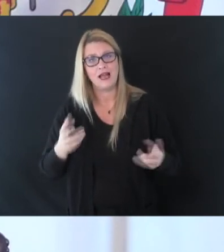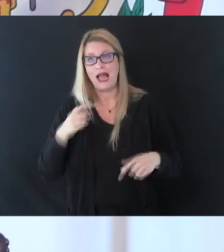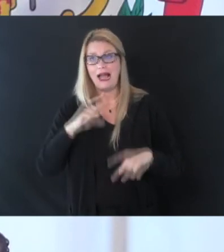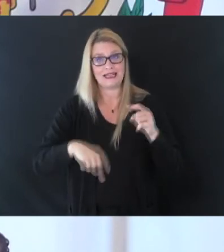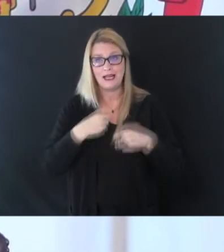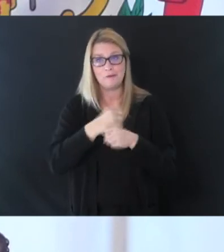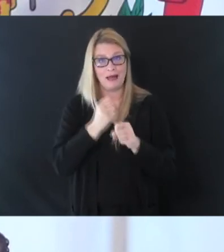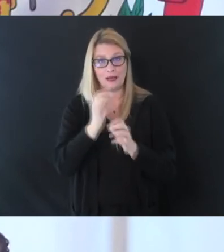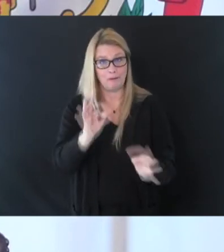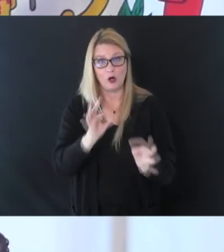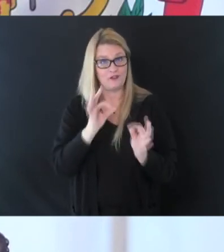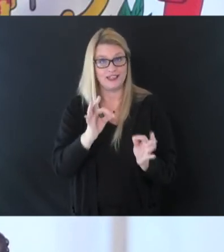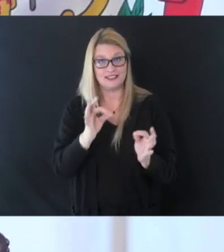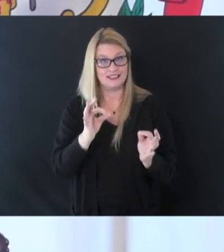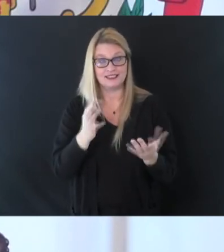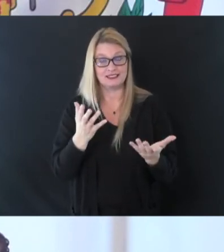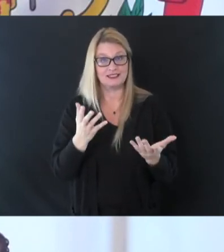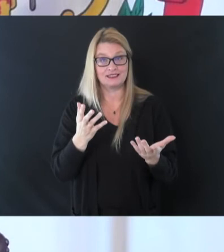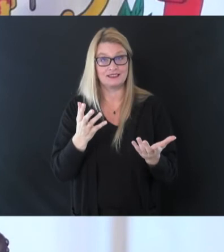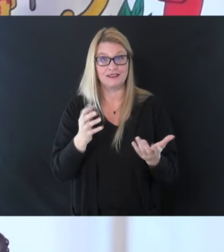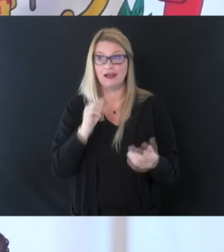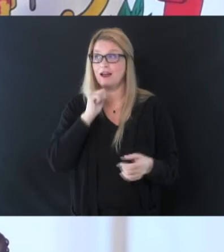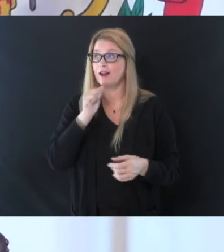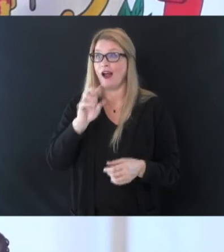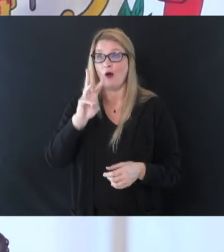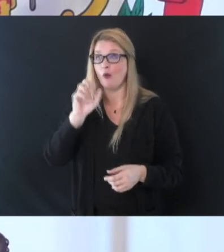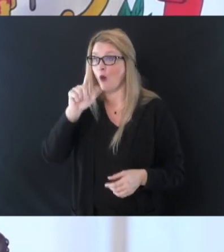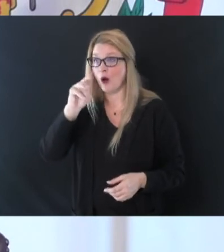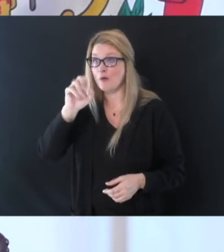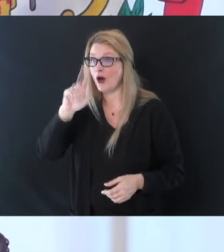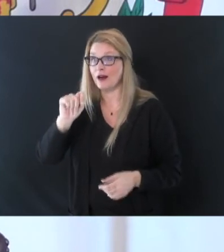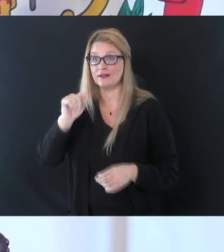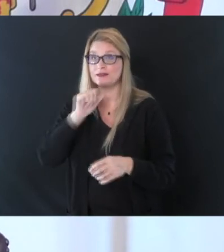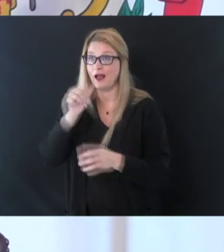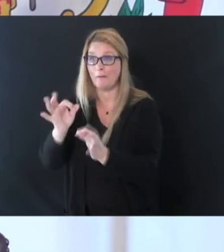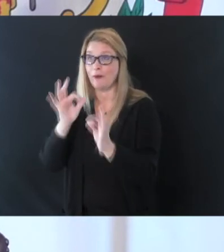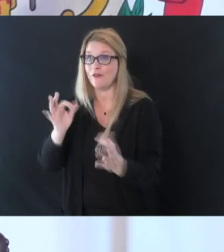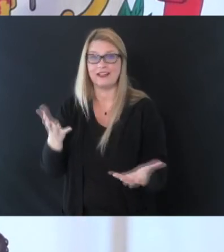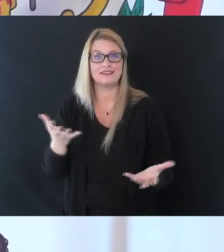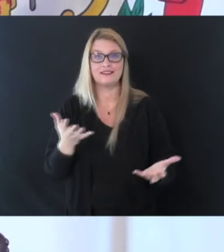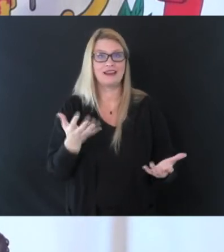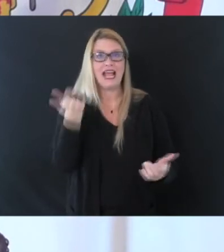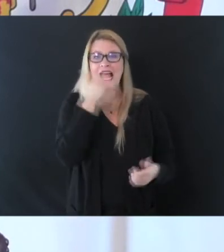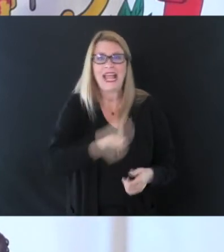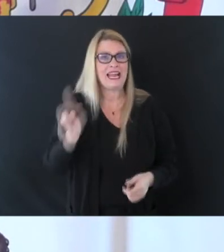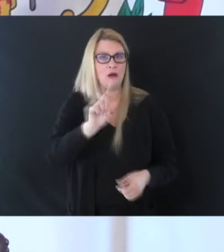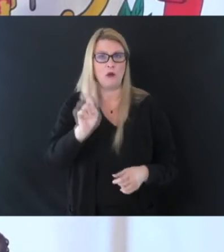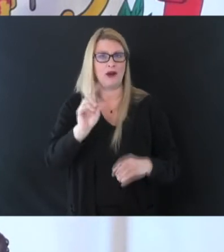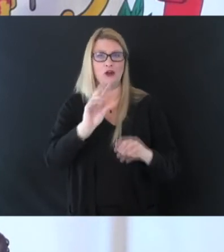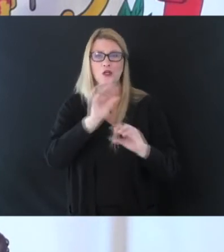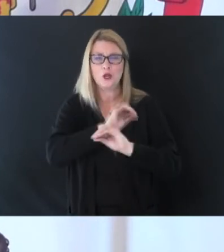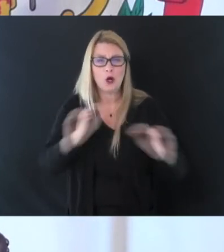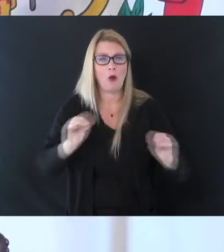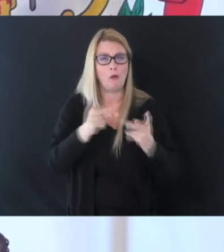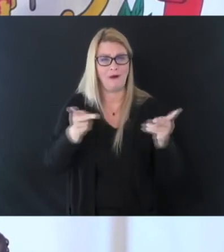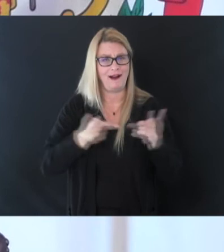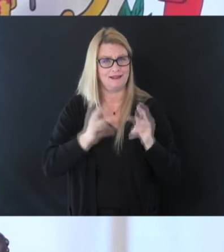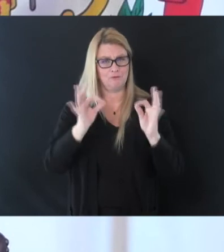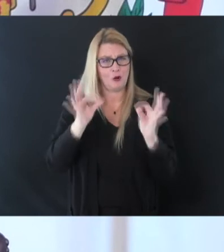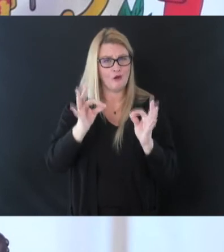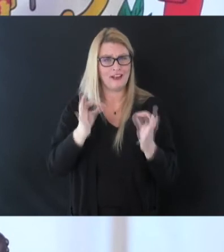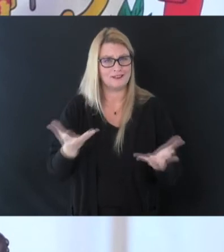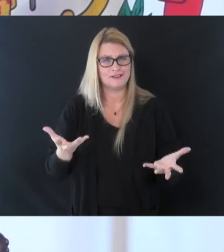perfect. It's not perfect at Walmart. It's not perfect anywhere. You're not perfectly safe in your homes.